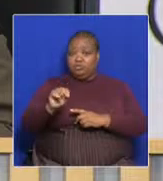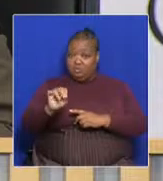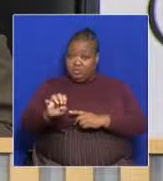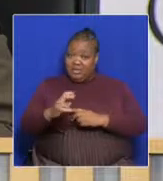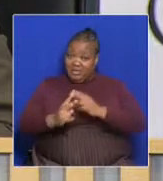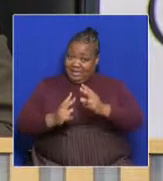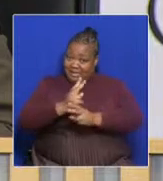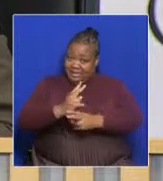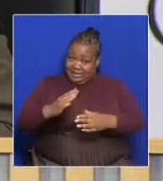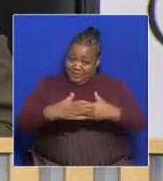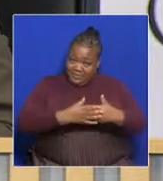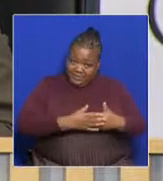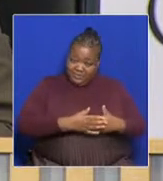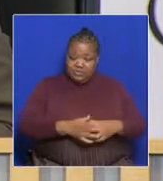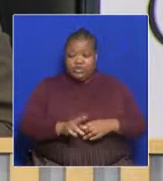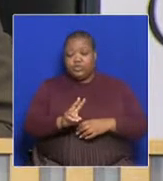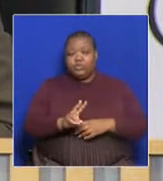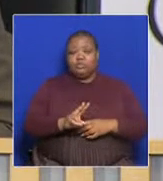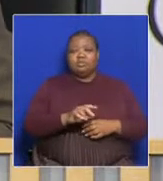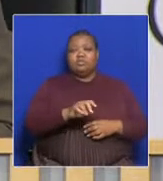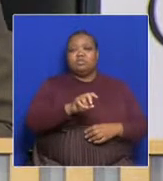22nd of June, No, on the 1st of July.